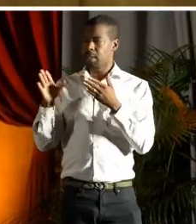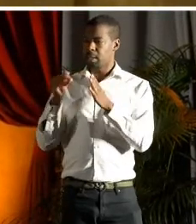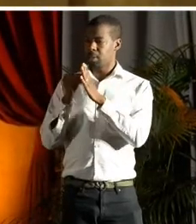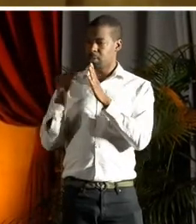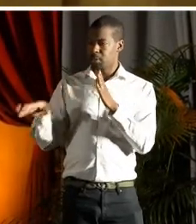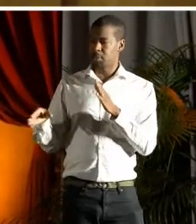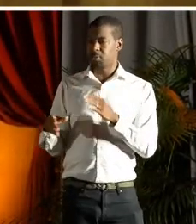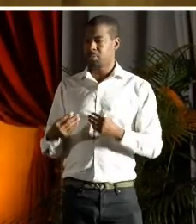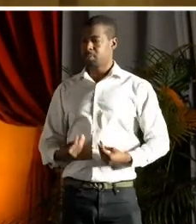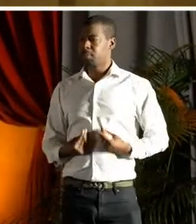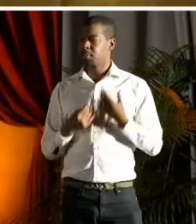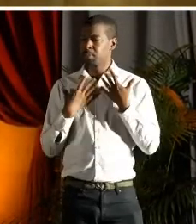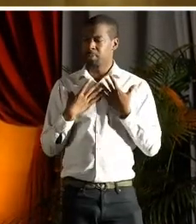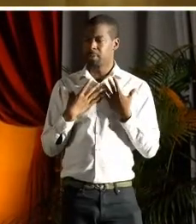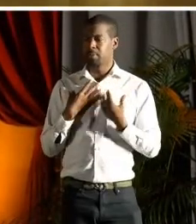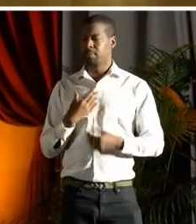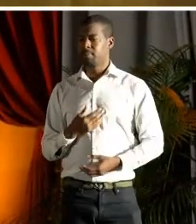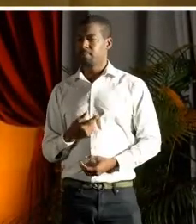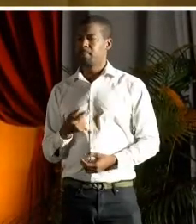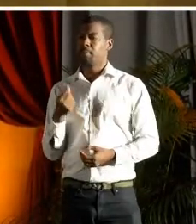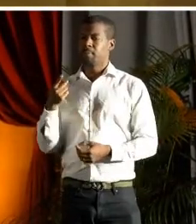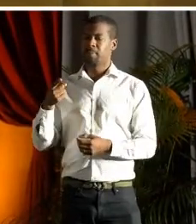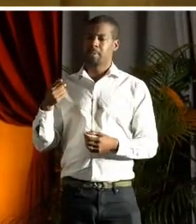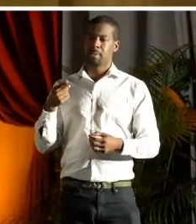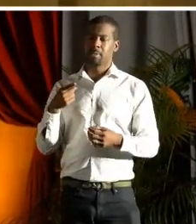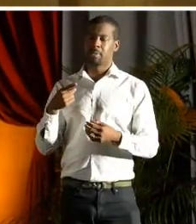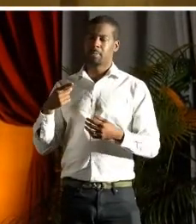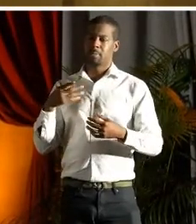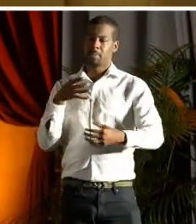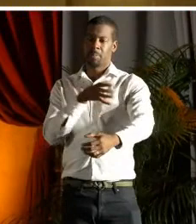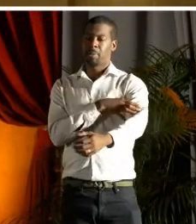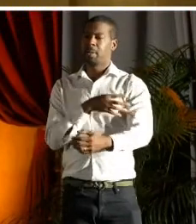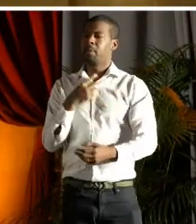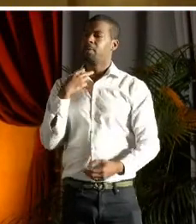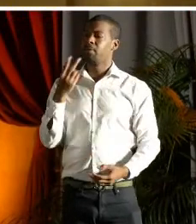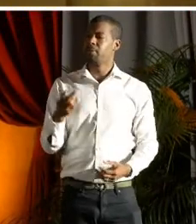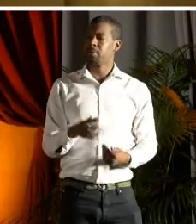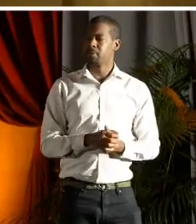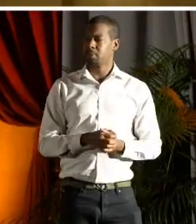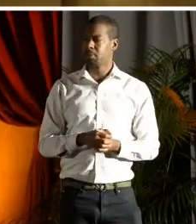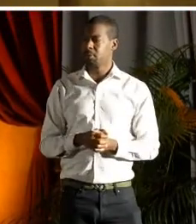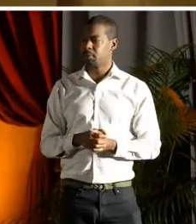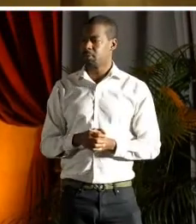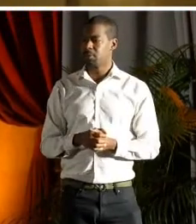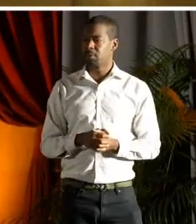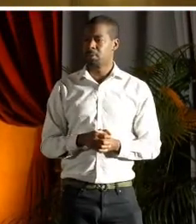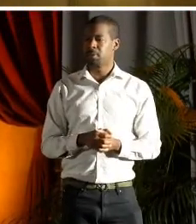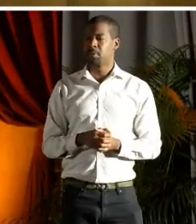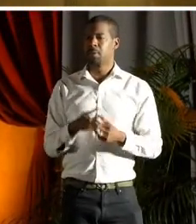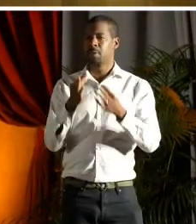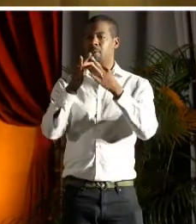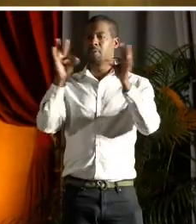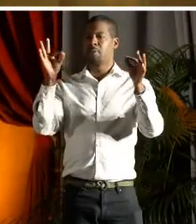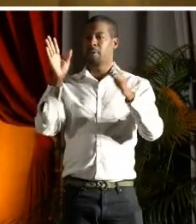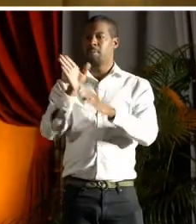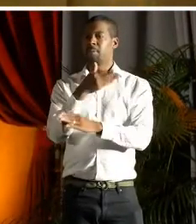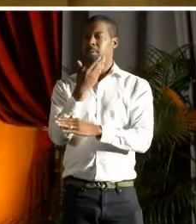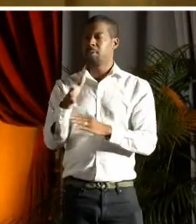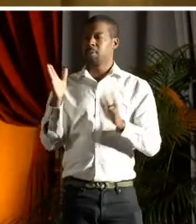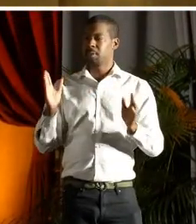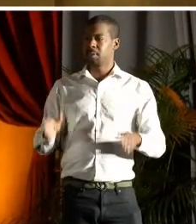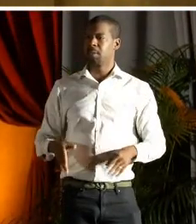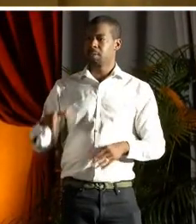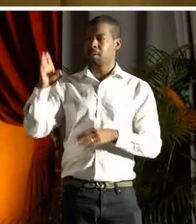for the movement and their powerful voices. They were the Freedom Singers. Bernice